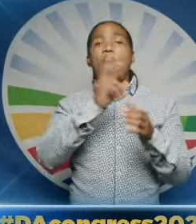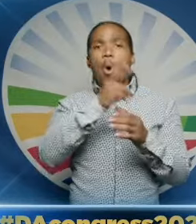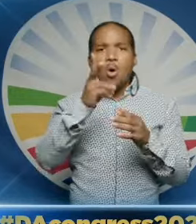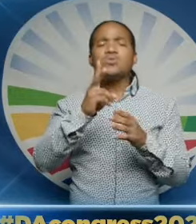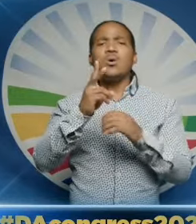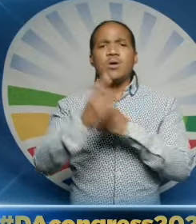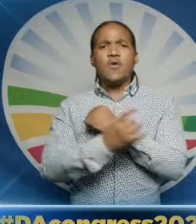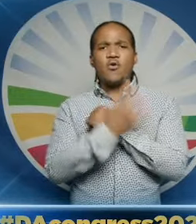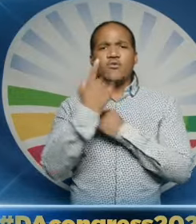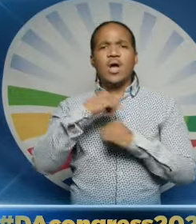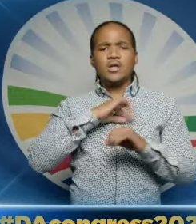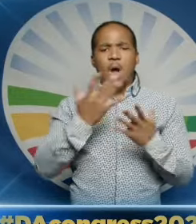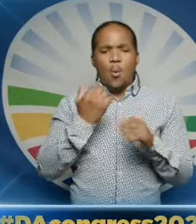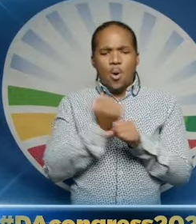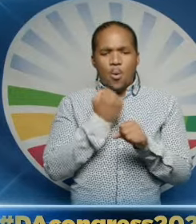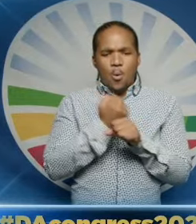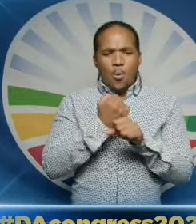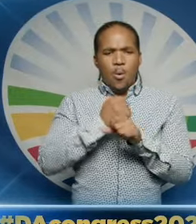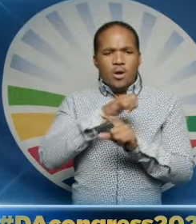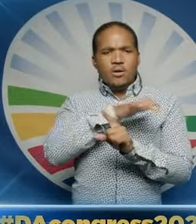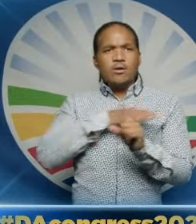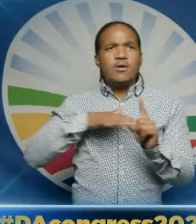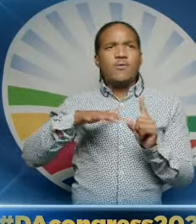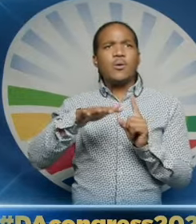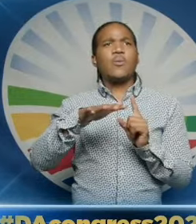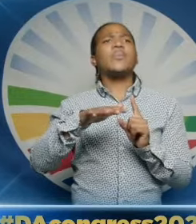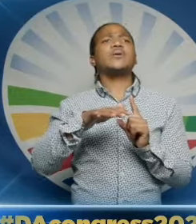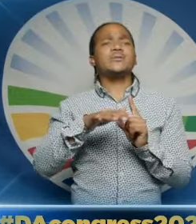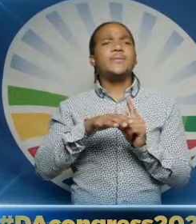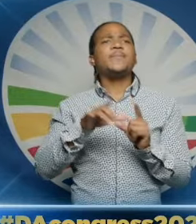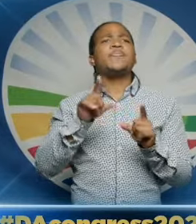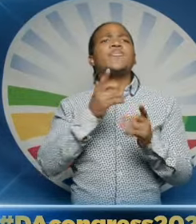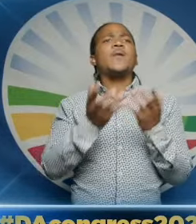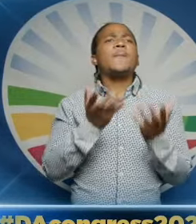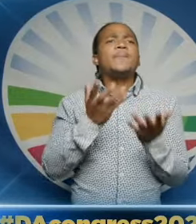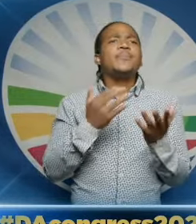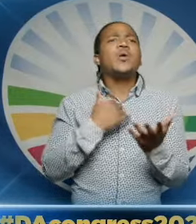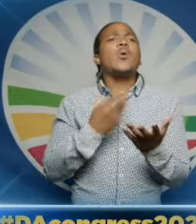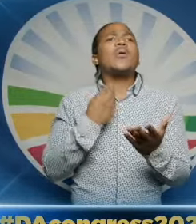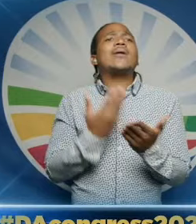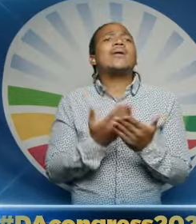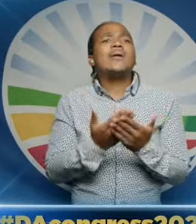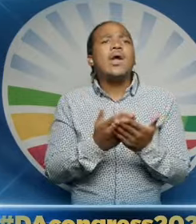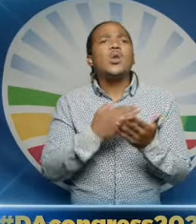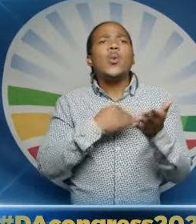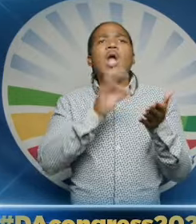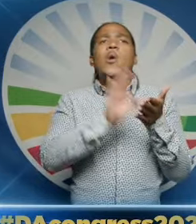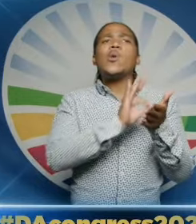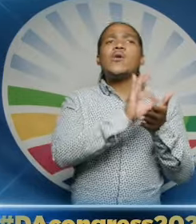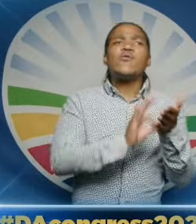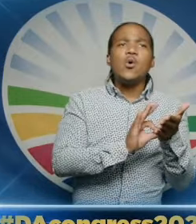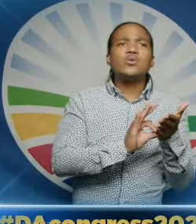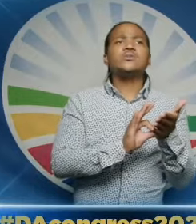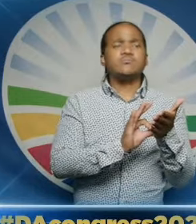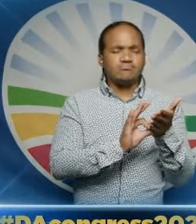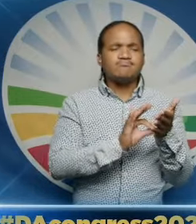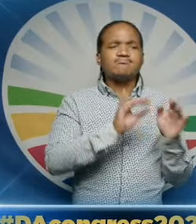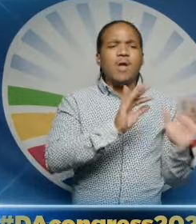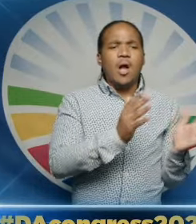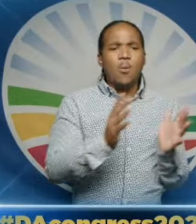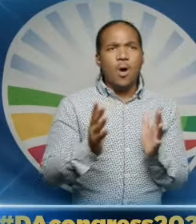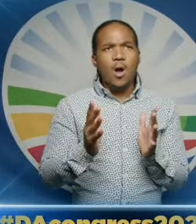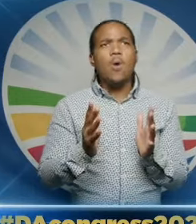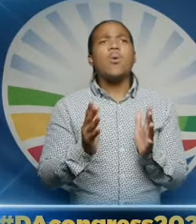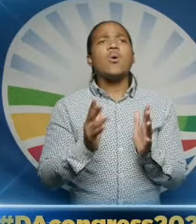our work in Parliament. So when pieces of legislation come before us, we are able to vote on particular issues, on